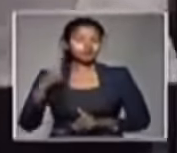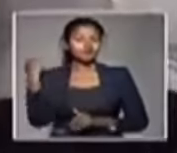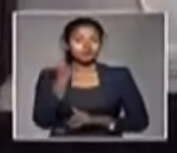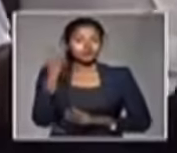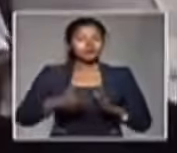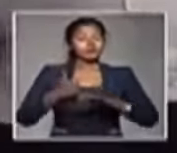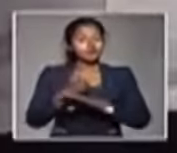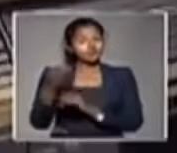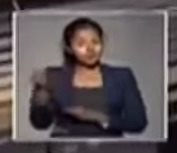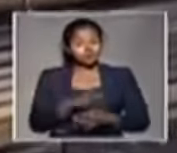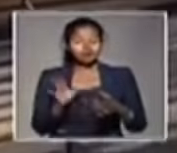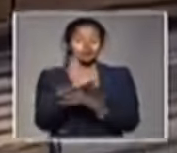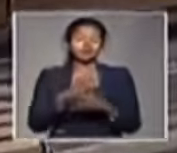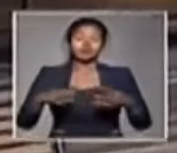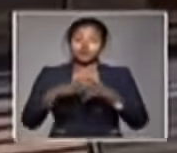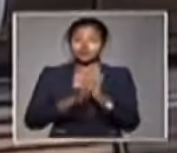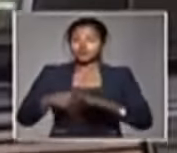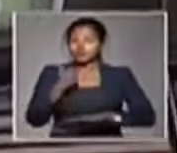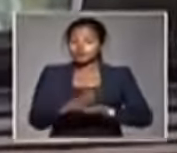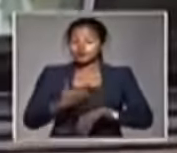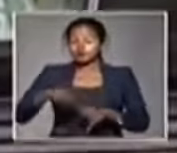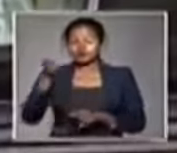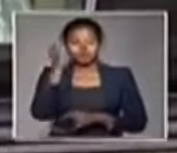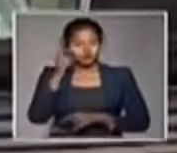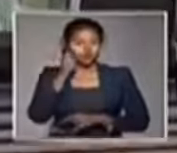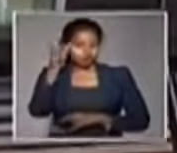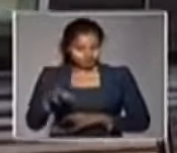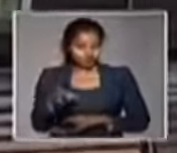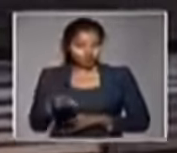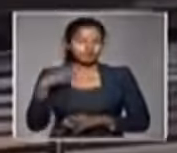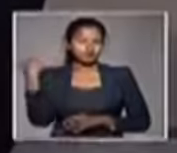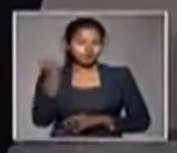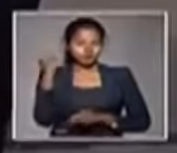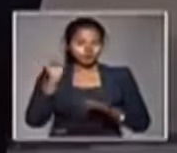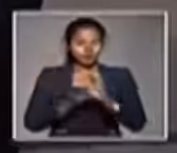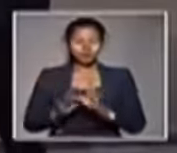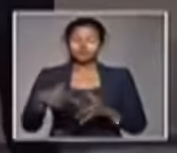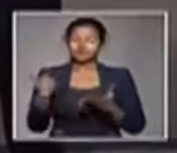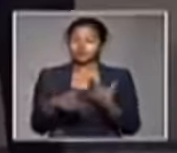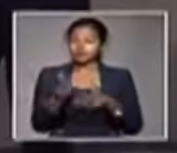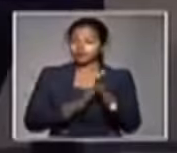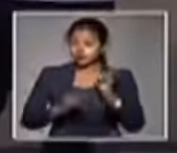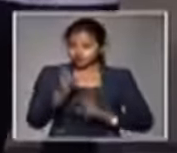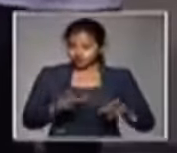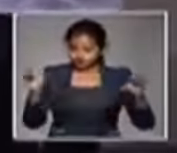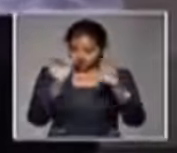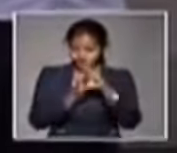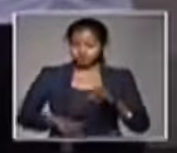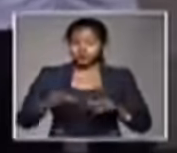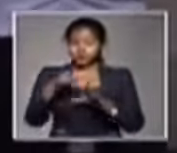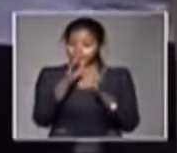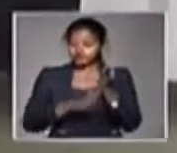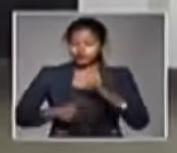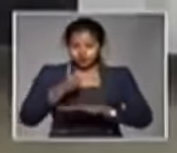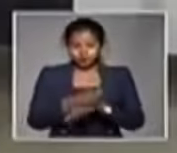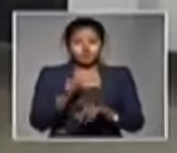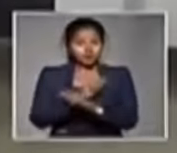SLFP chairman Maithripala Sirisena. The meeting was attended by party MPs, district leaders and